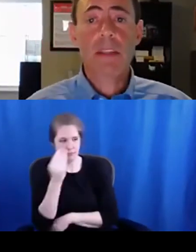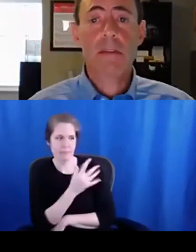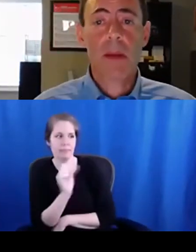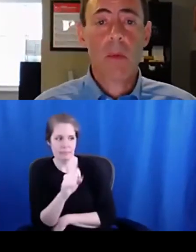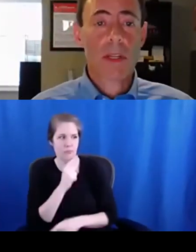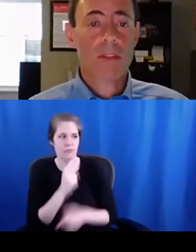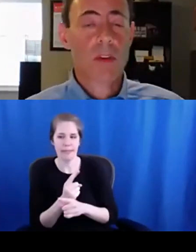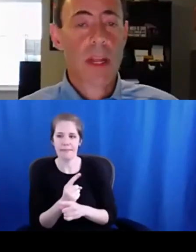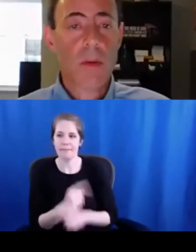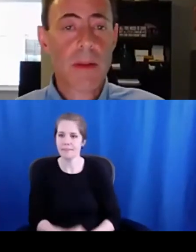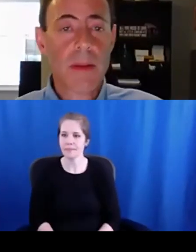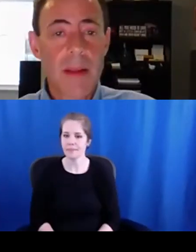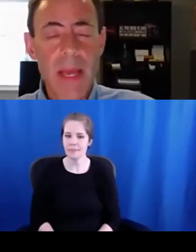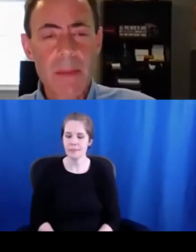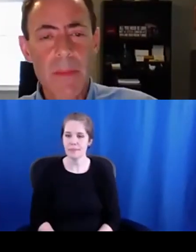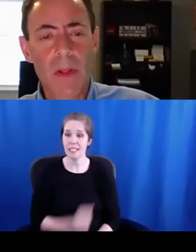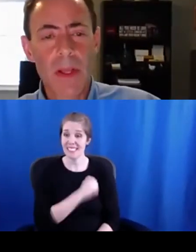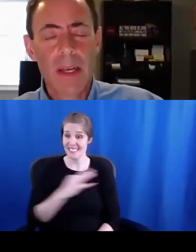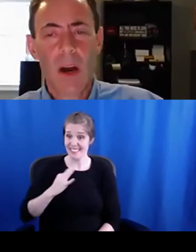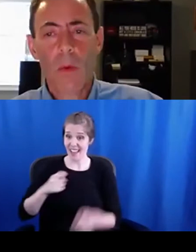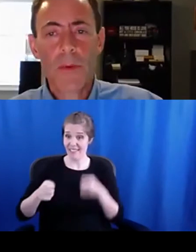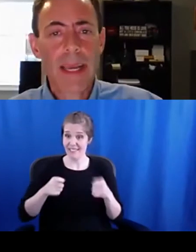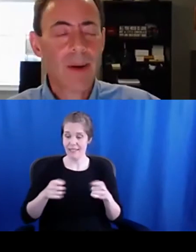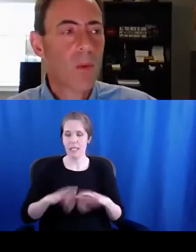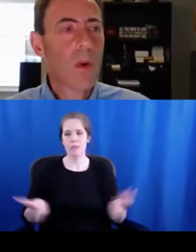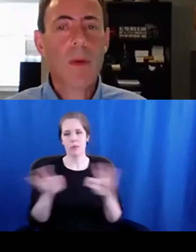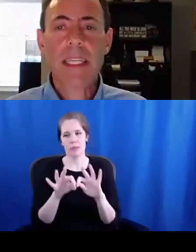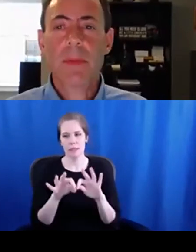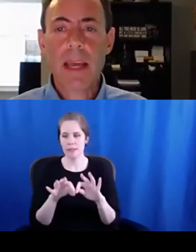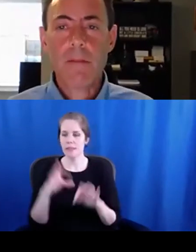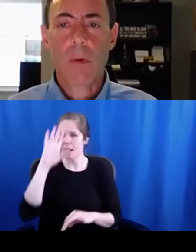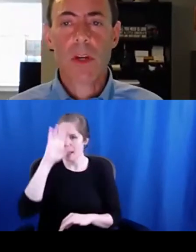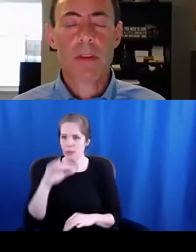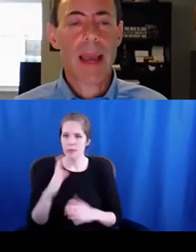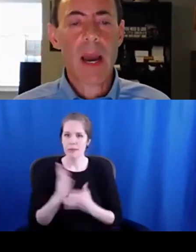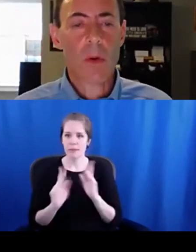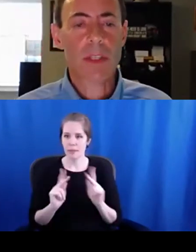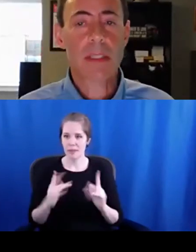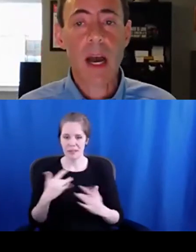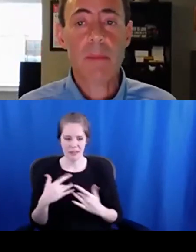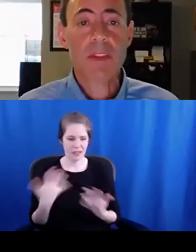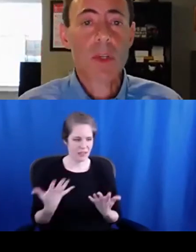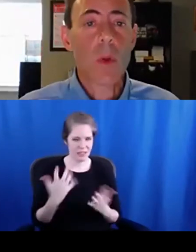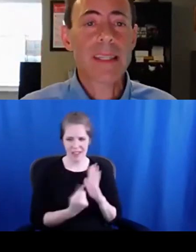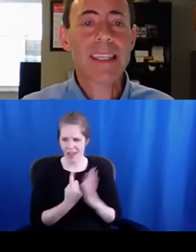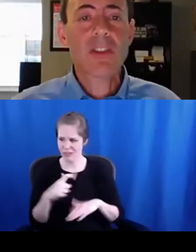Staffing is a very important concern. I know that many people are wondering, what do I need to plan for in terms of hours and time?